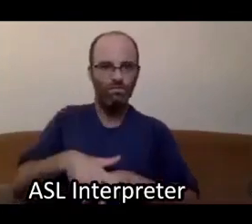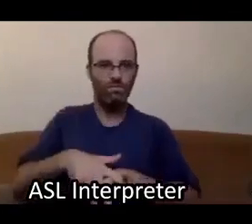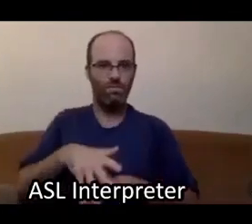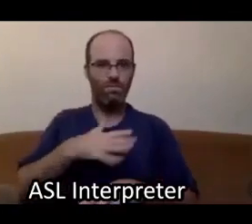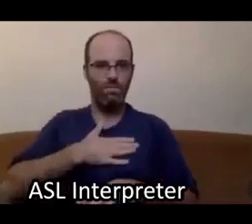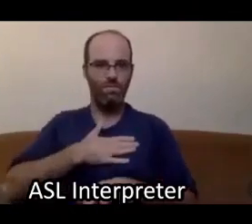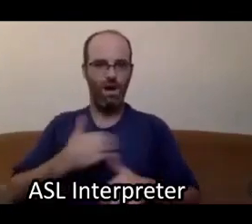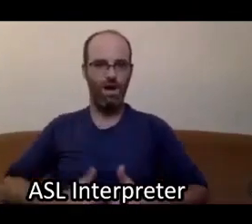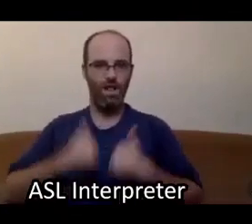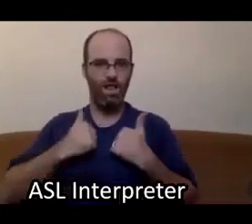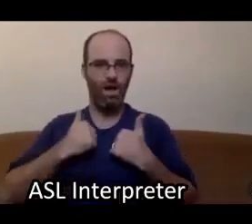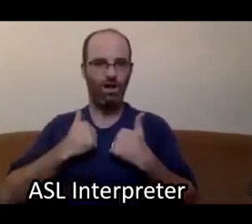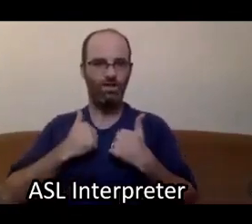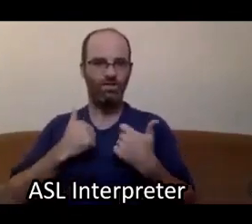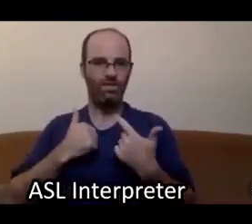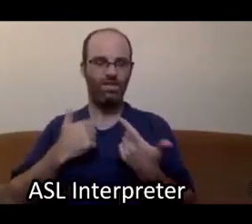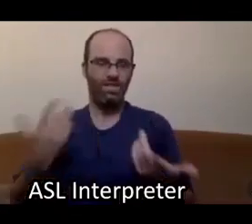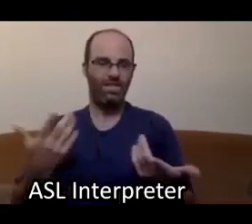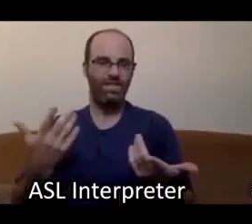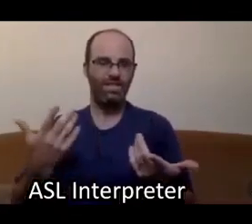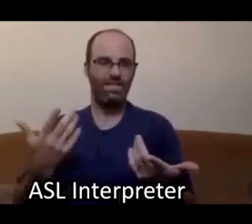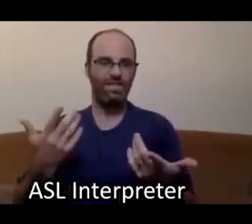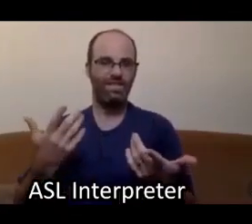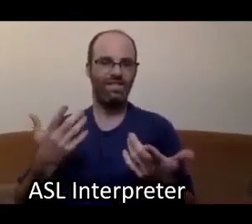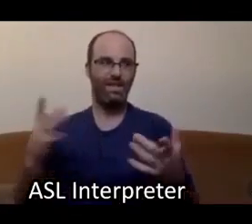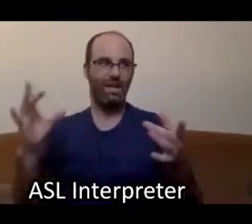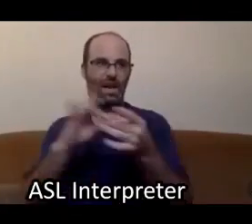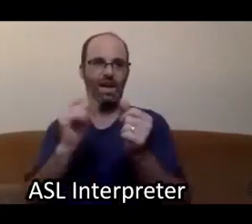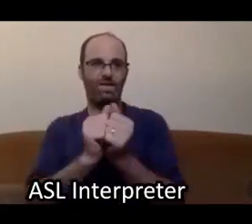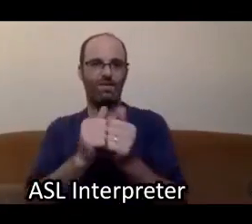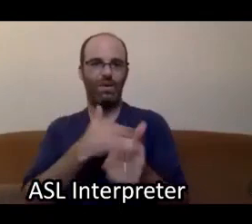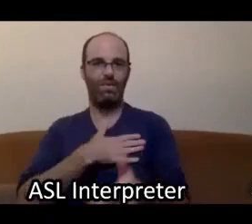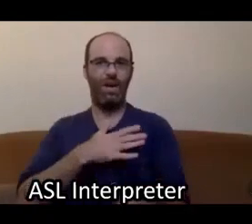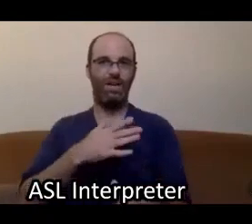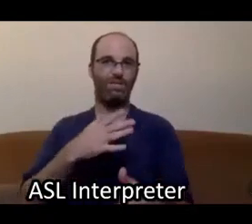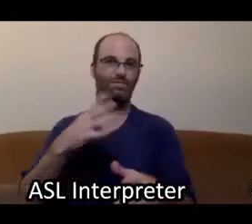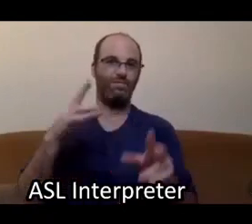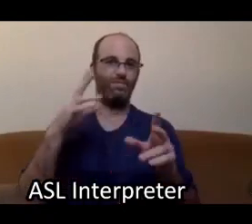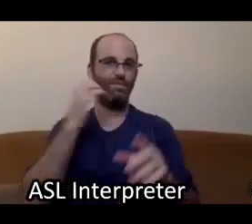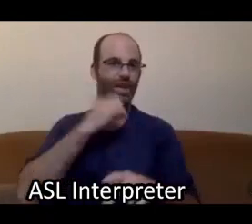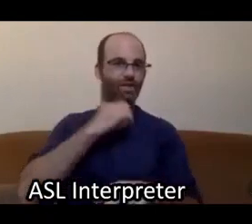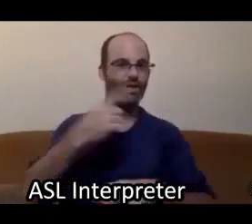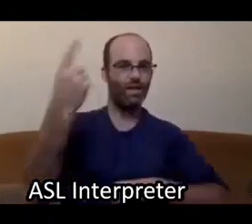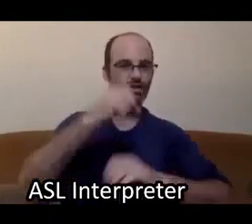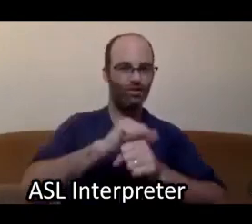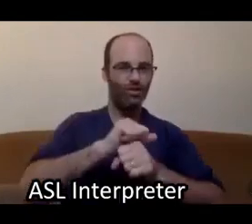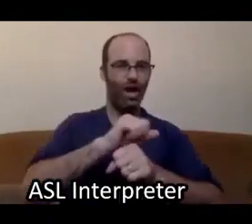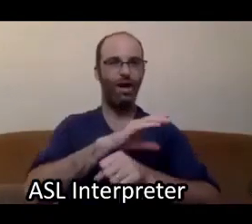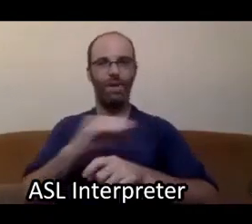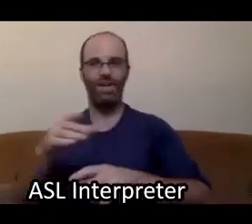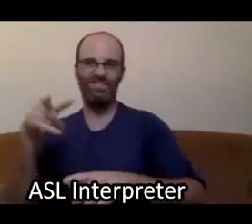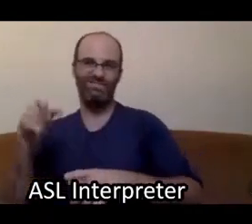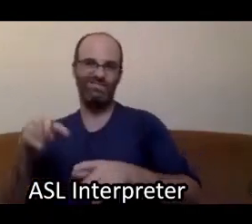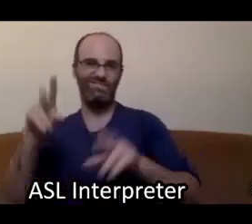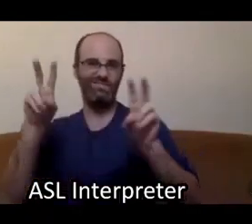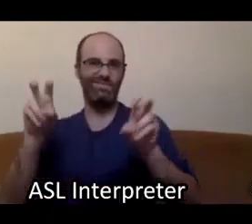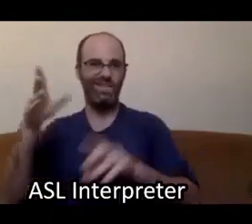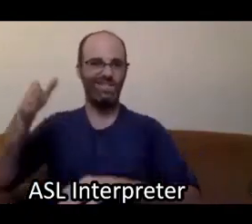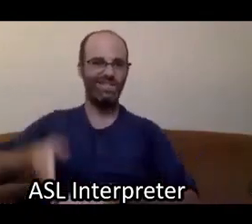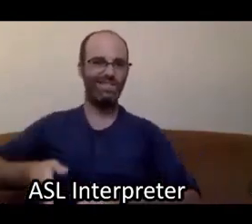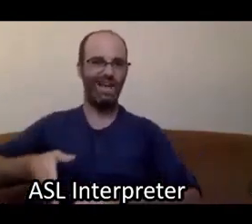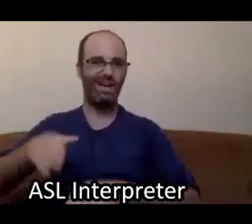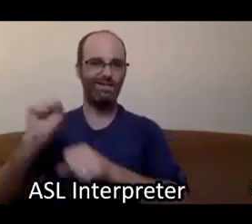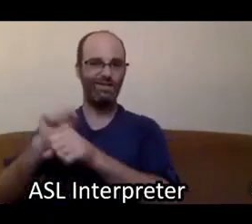paralleled my sort of hobby. And I've managed to combine the two, thankfully. It's been wonderful. Oh, I love that